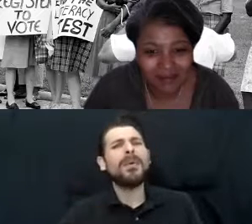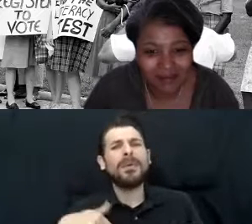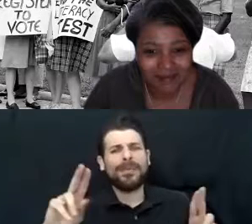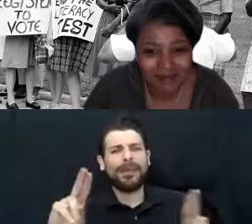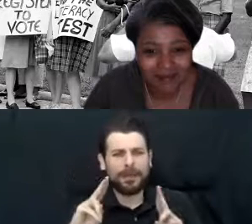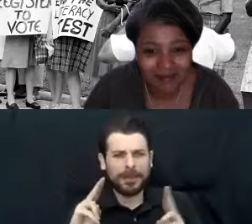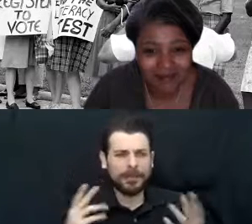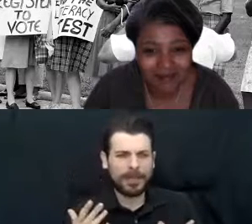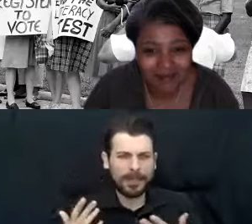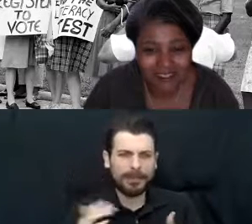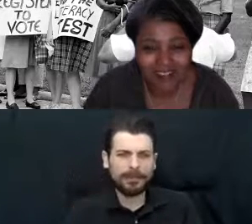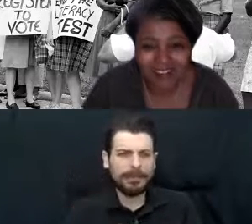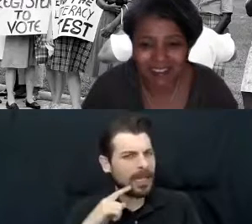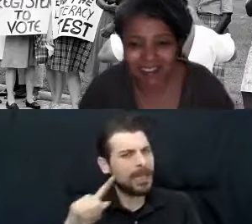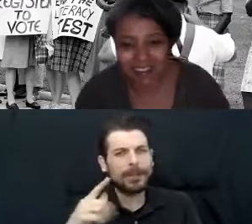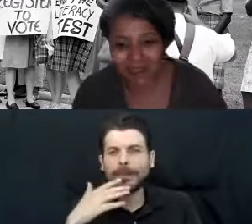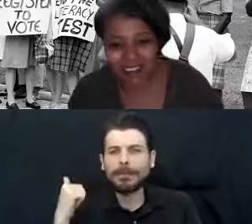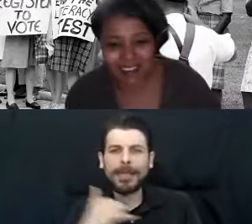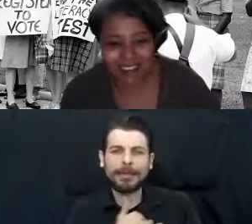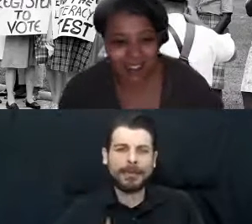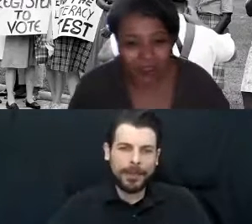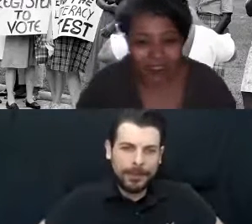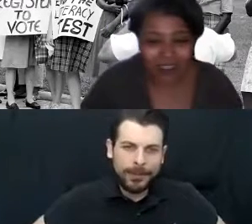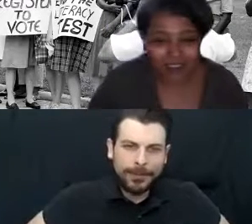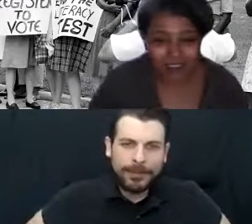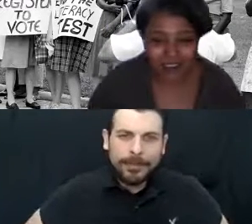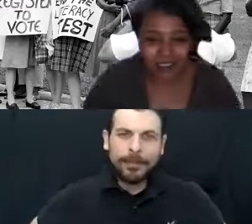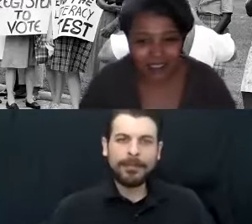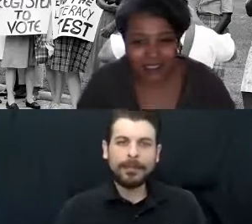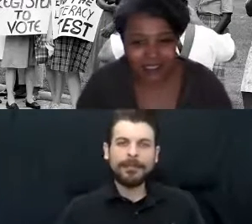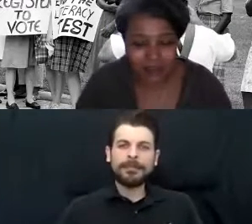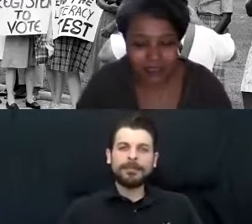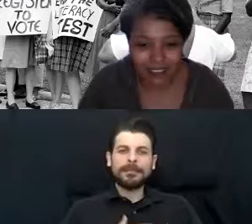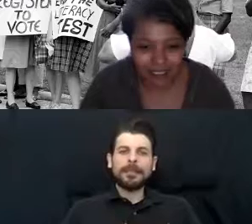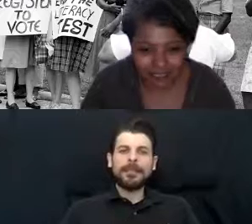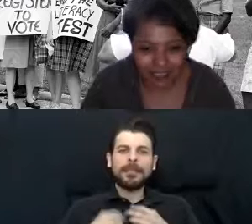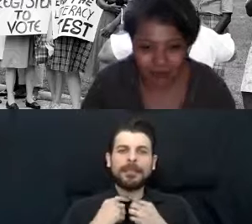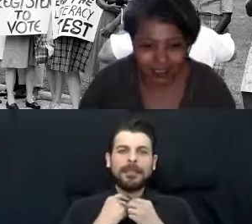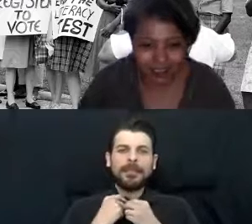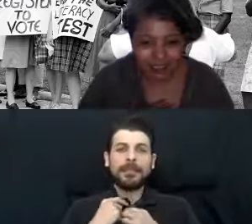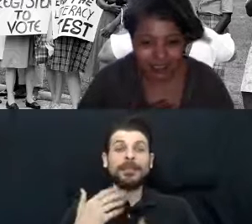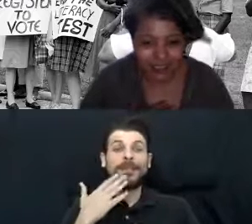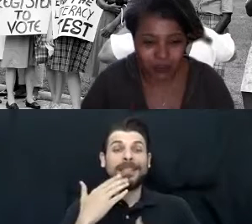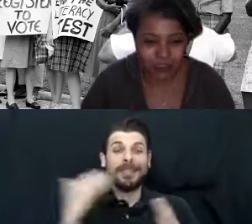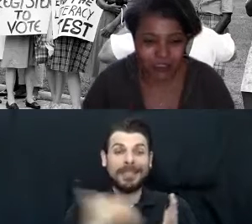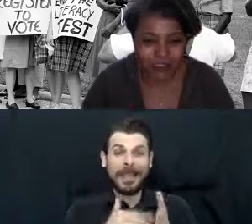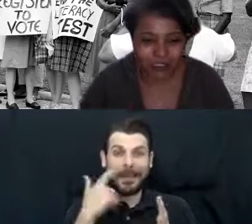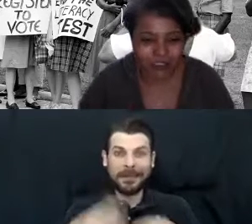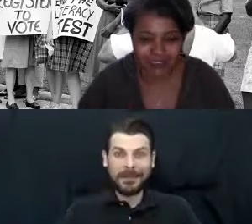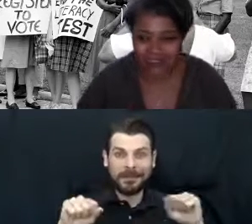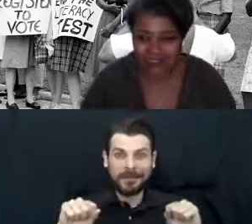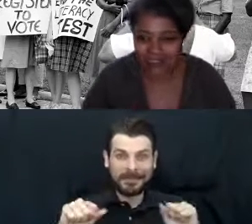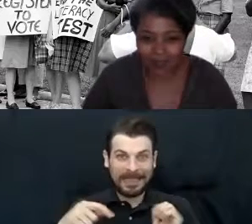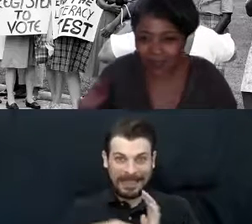think you'd be the best mayor. Oh, thank you so much. Well, I'll let y'all take over. Thanks again for doing this for me,